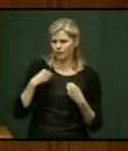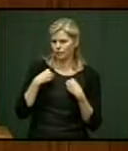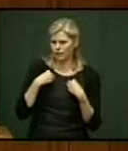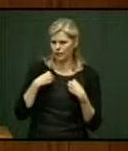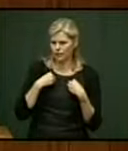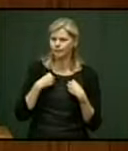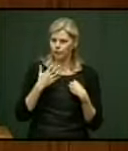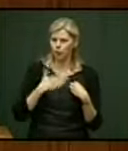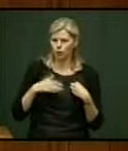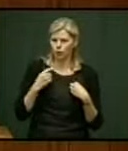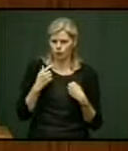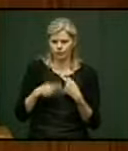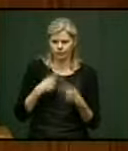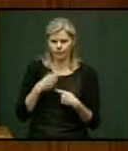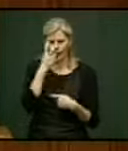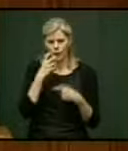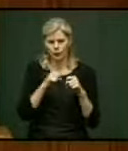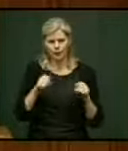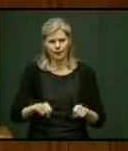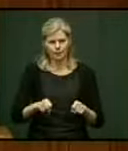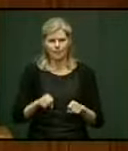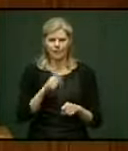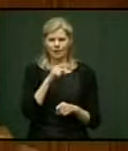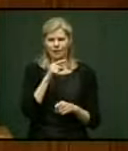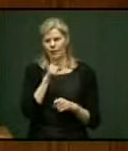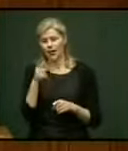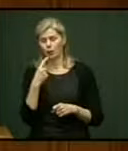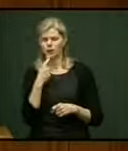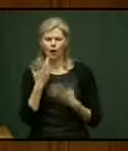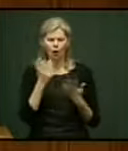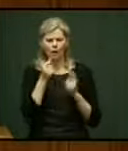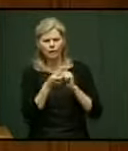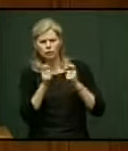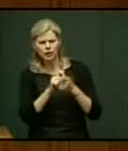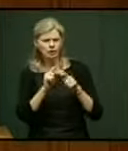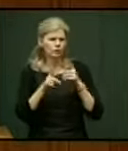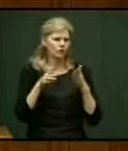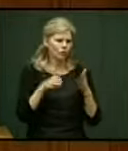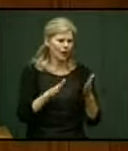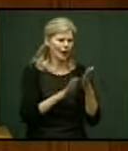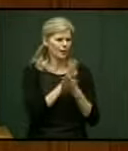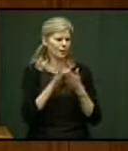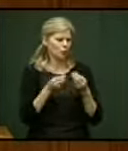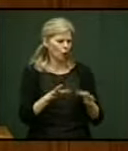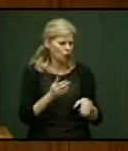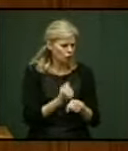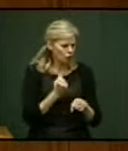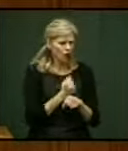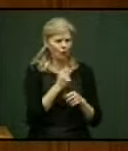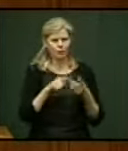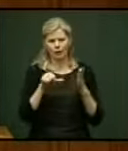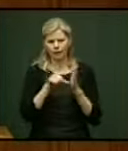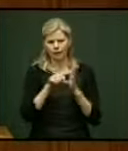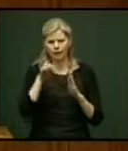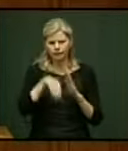any move to a more sustainable and fair economy will kill jobs or drain New Zealand of innovation. It is understandable that they react